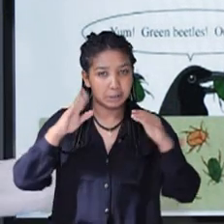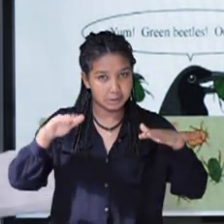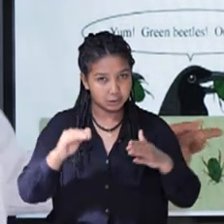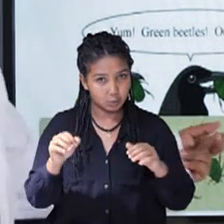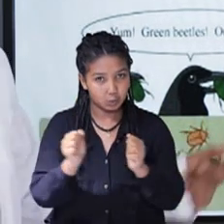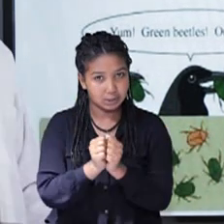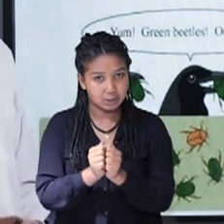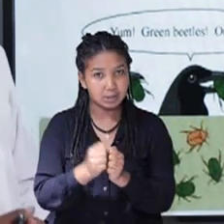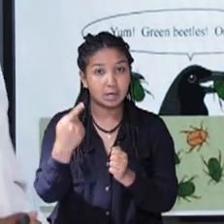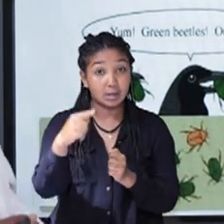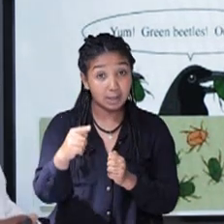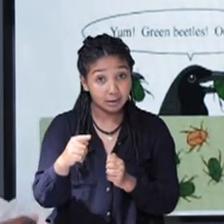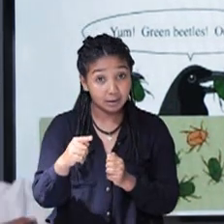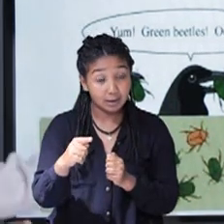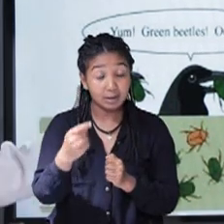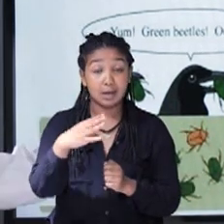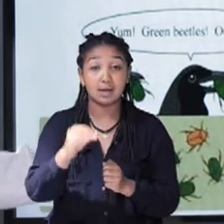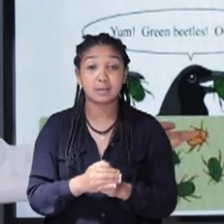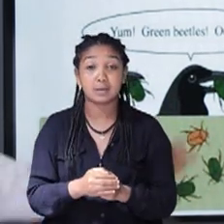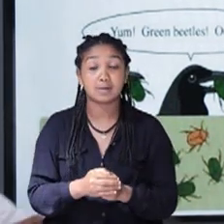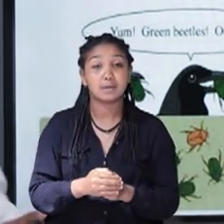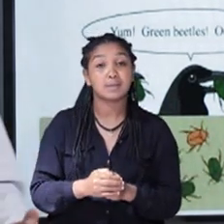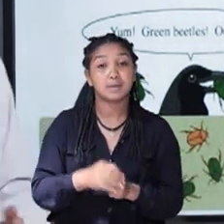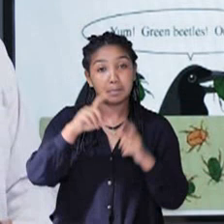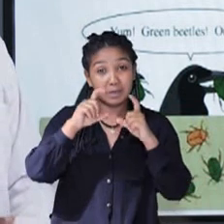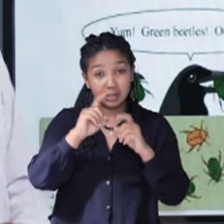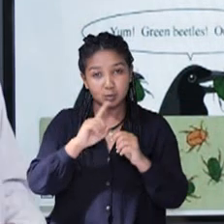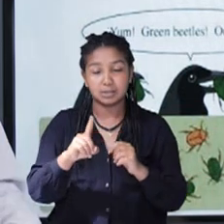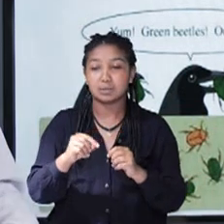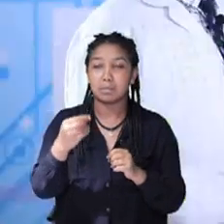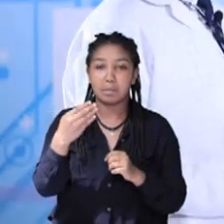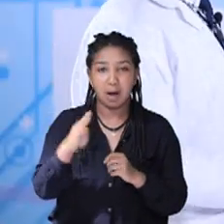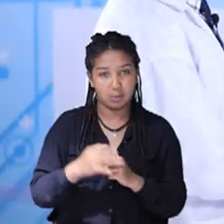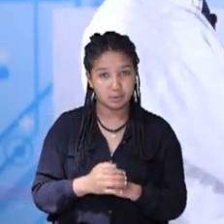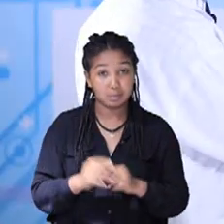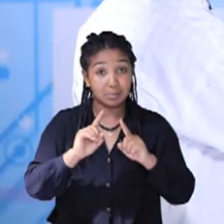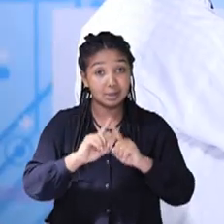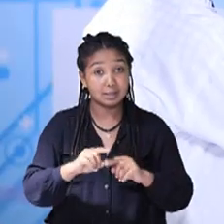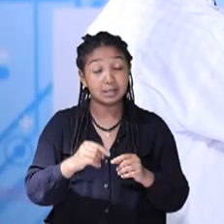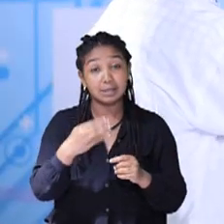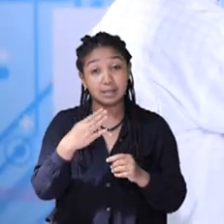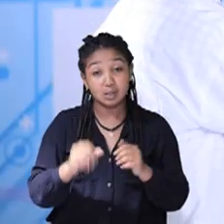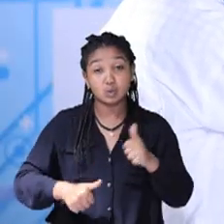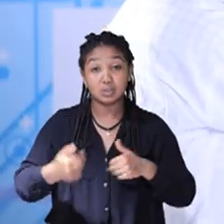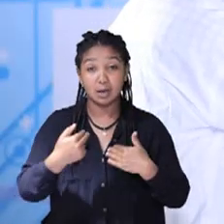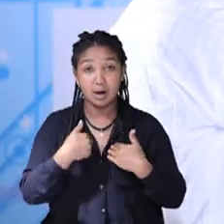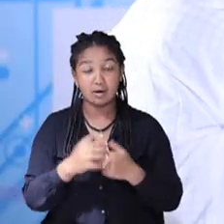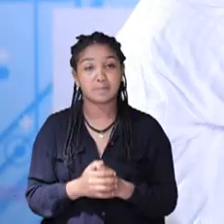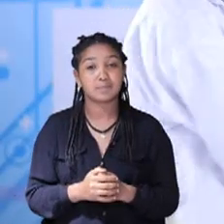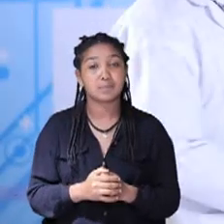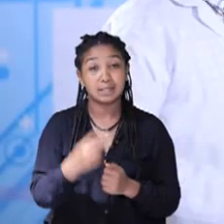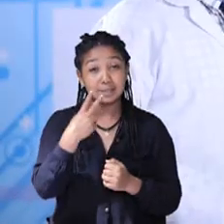Beetles with green color and beetles with brown color. But the beetles which